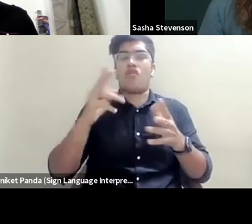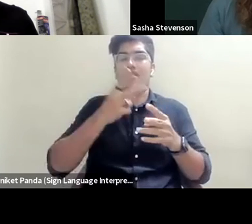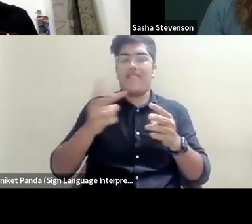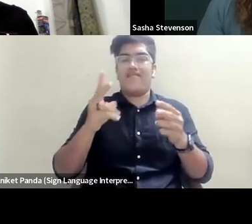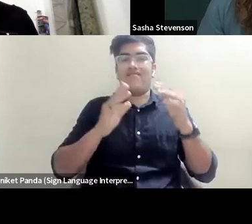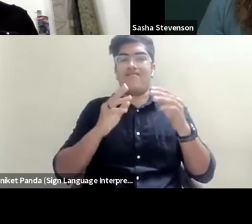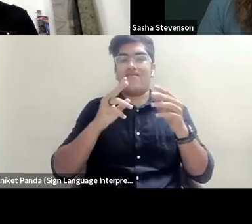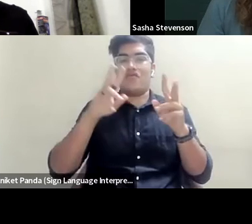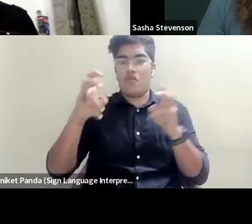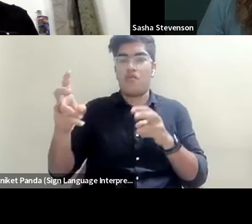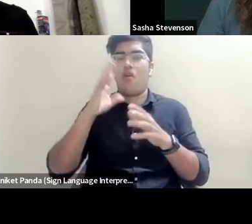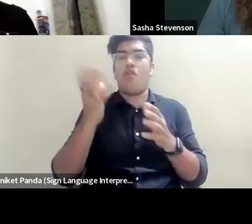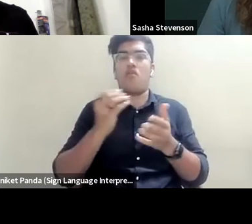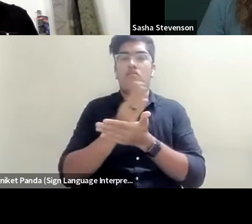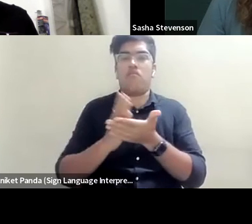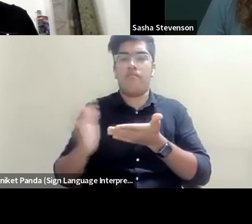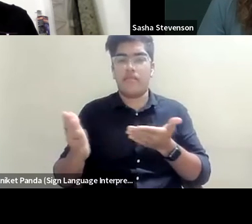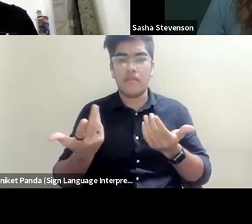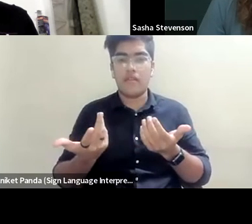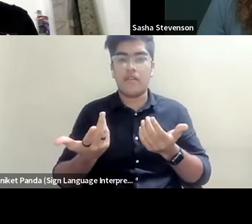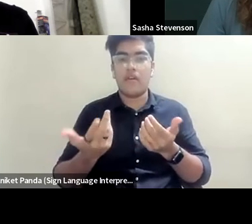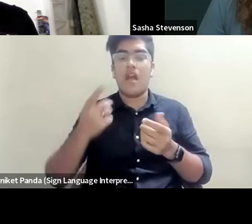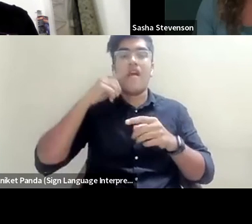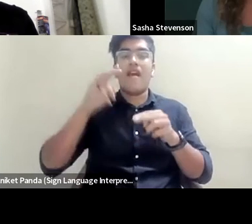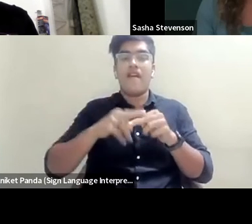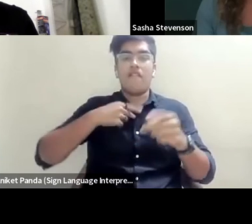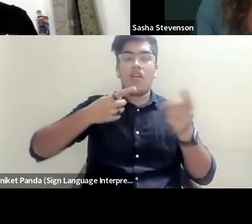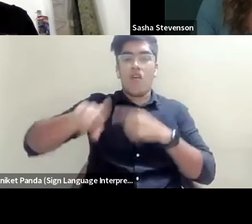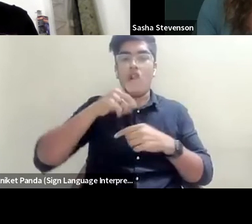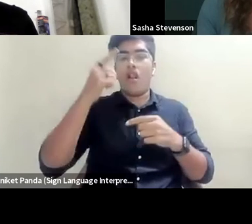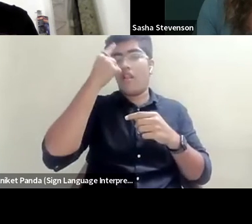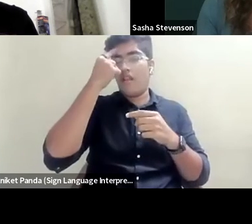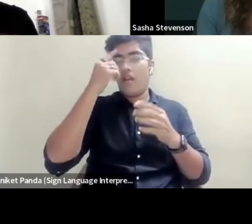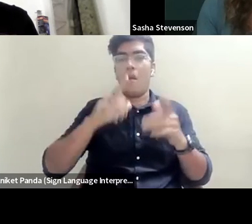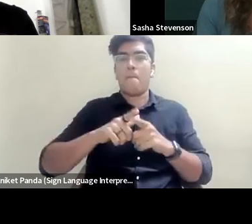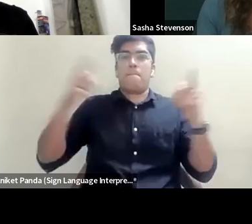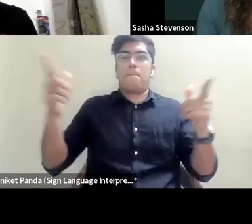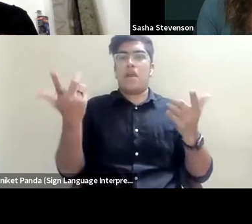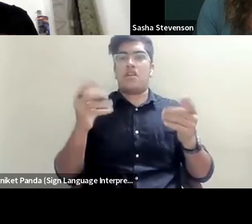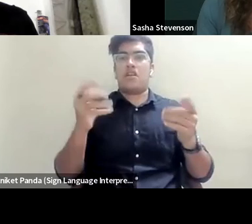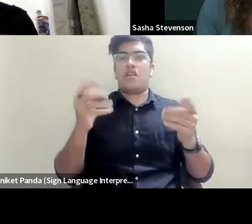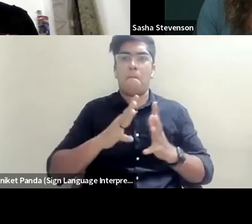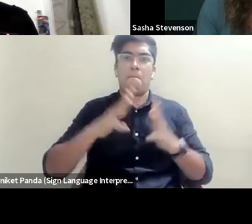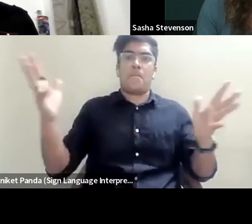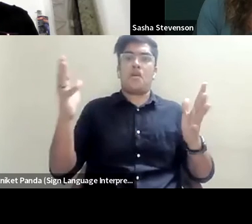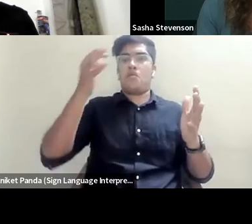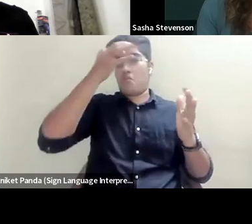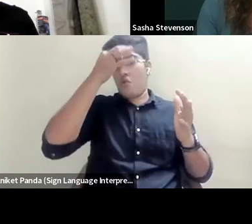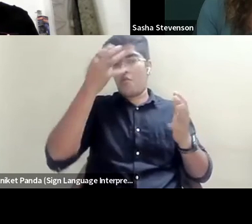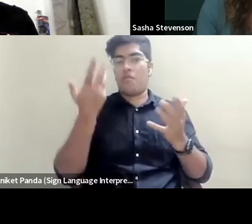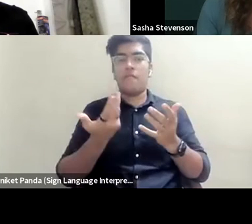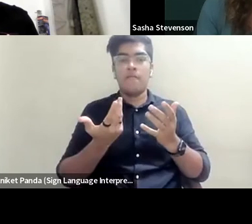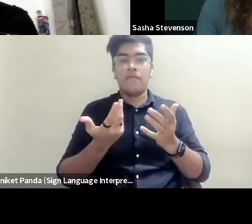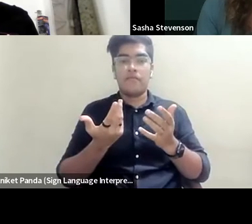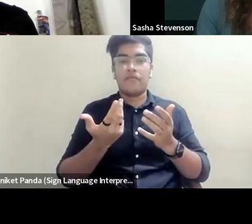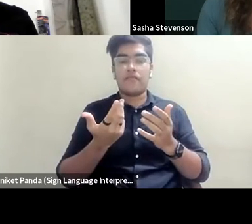know, we always think in terms of big, in terms of huge, in terms of giant, and